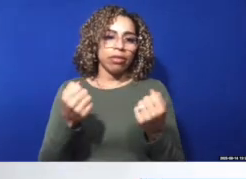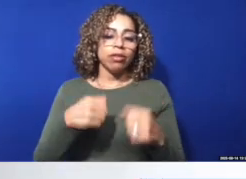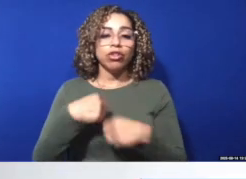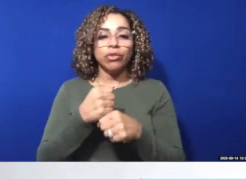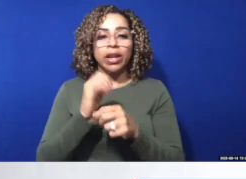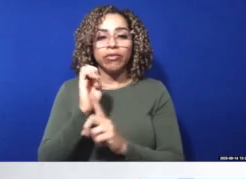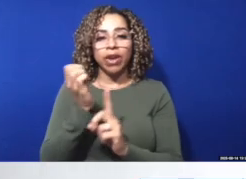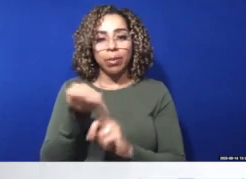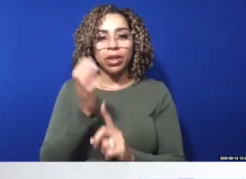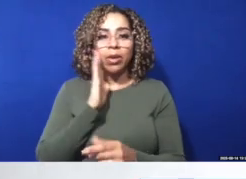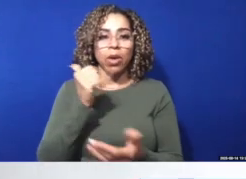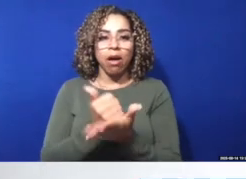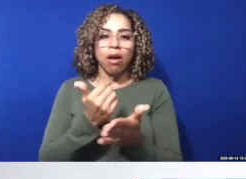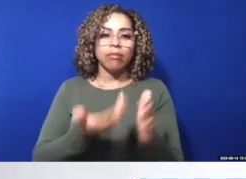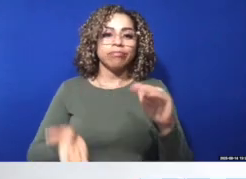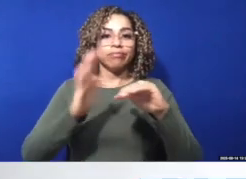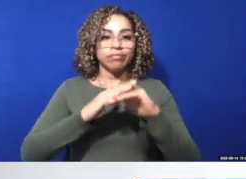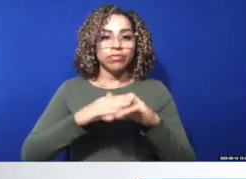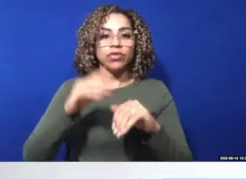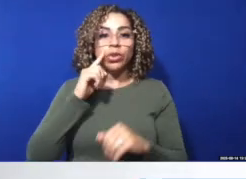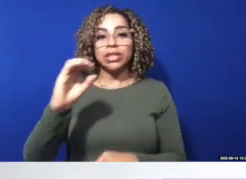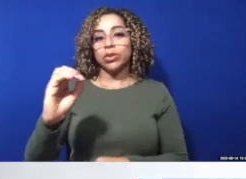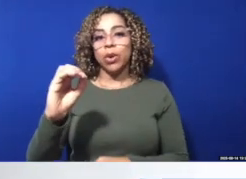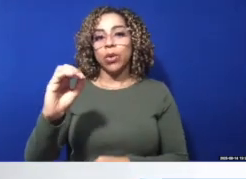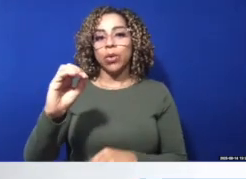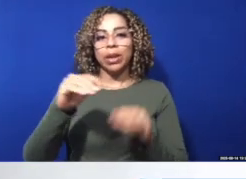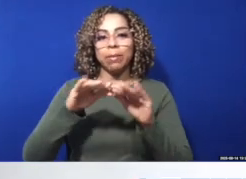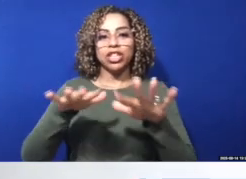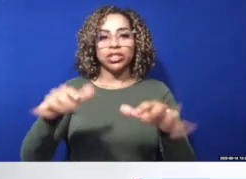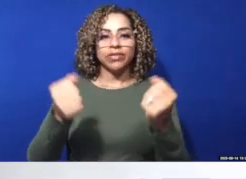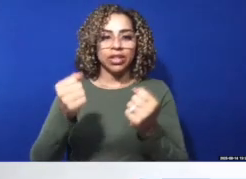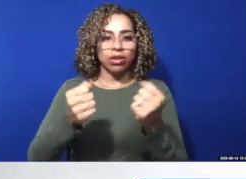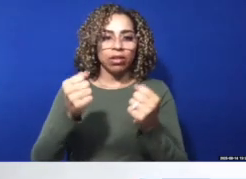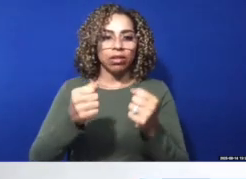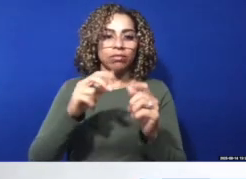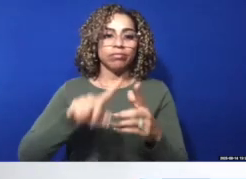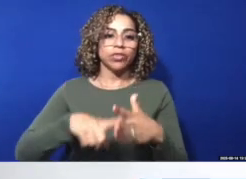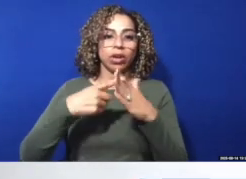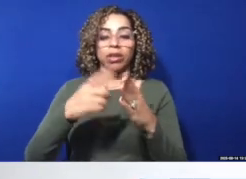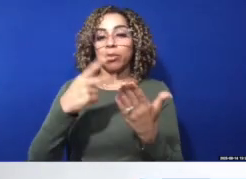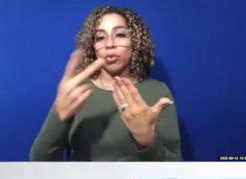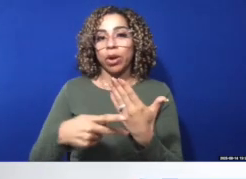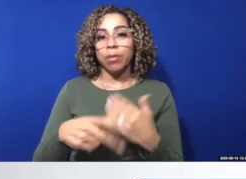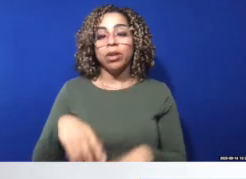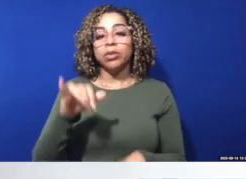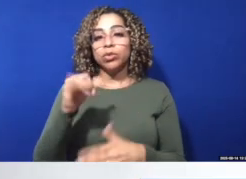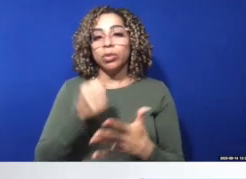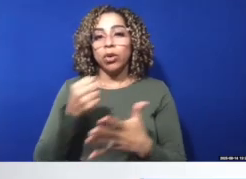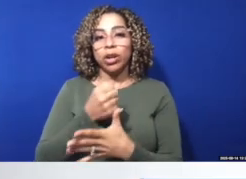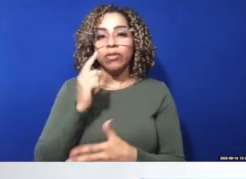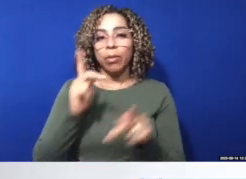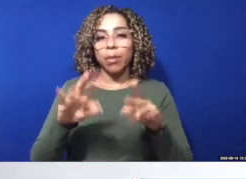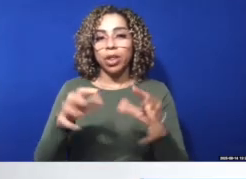to transform the state's fleet to clean vehicles, prioritize funding projects within priority population areas to